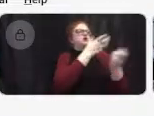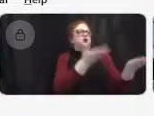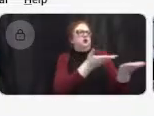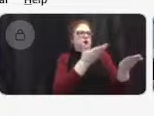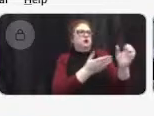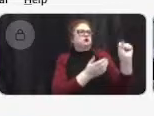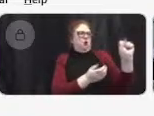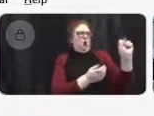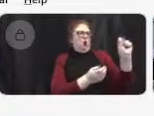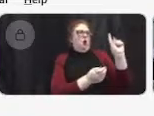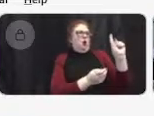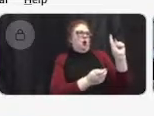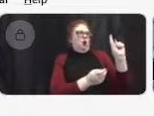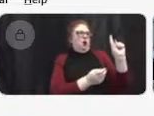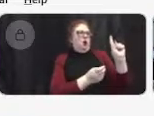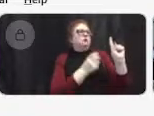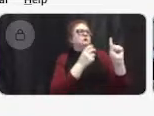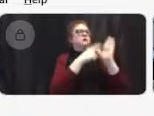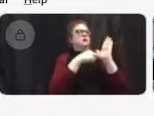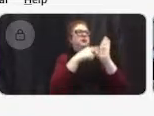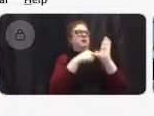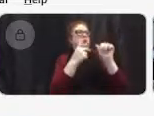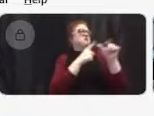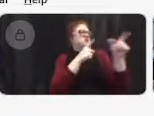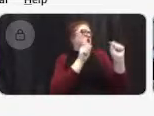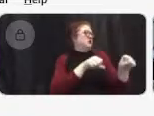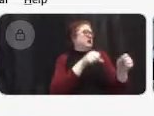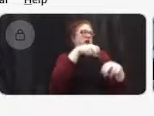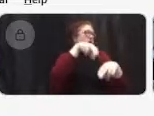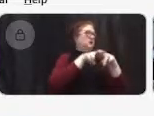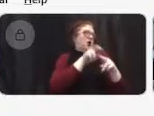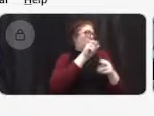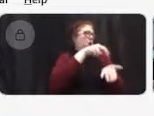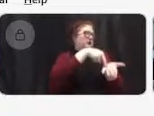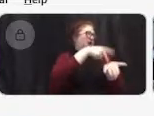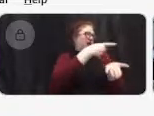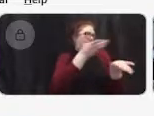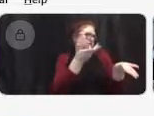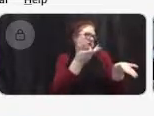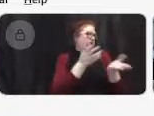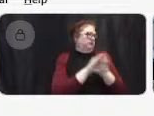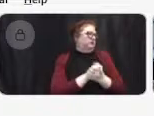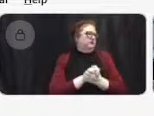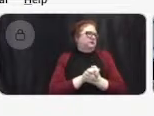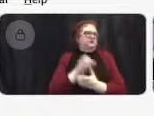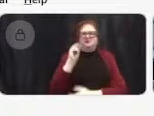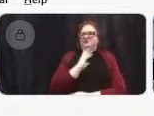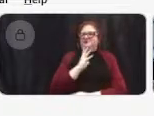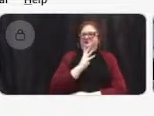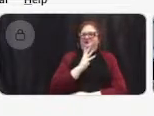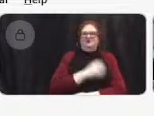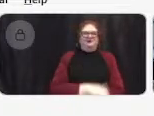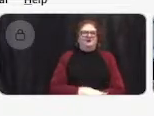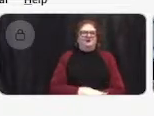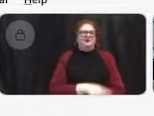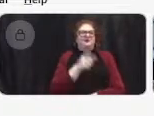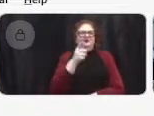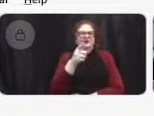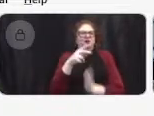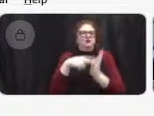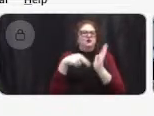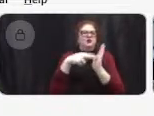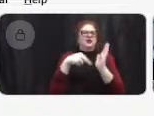present. We're just going to have the reading first. You can sit down or you can just stand there if you like. Oh, hold on. Thank you.